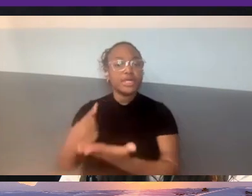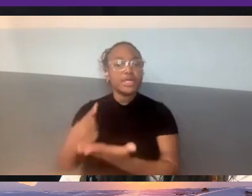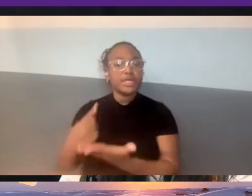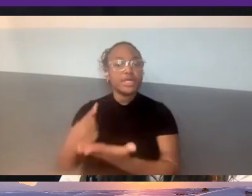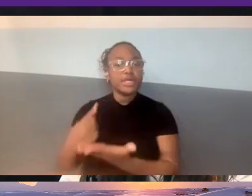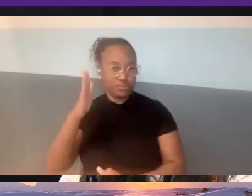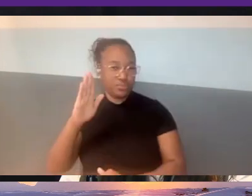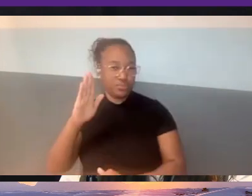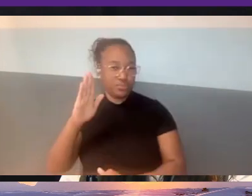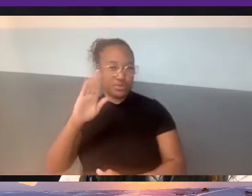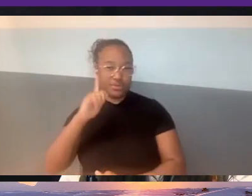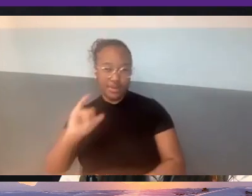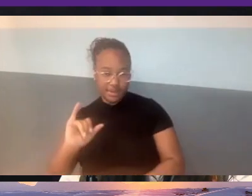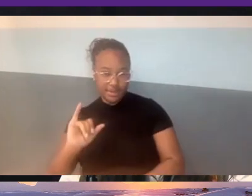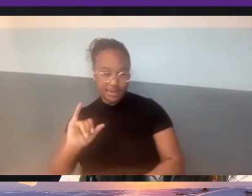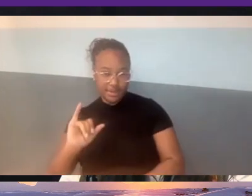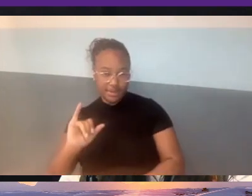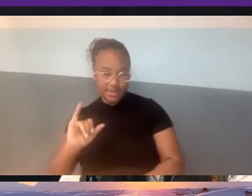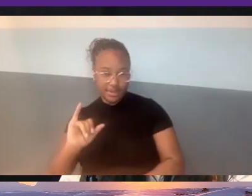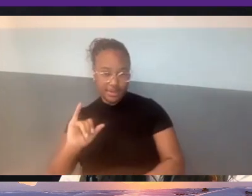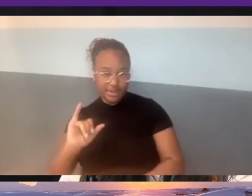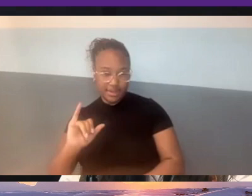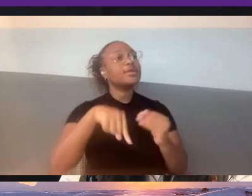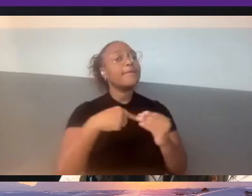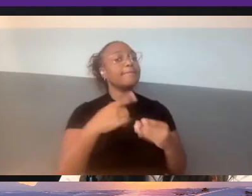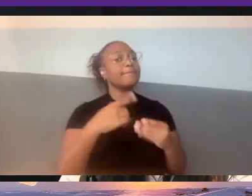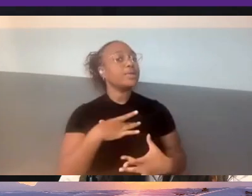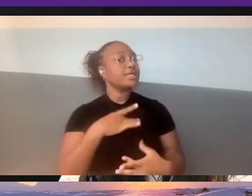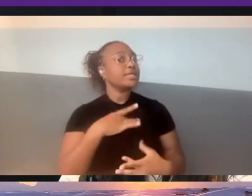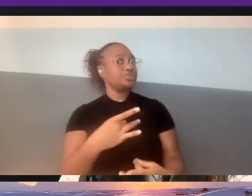of an independent future between these communities?